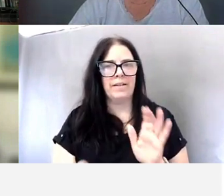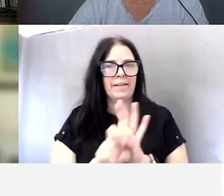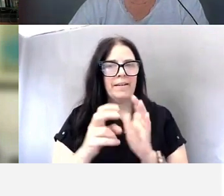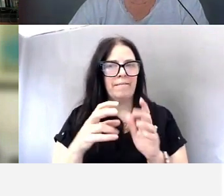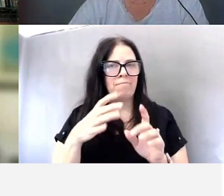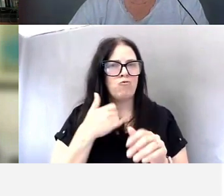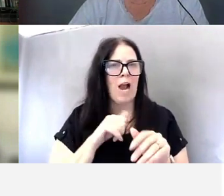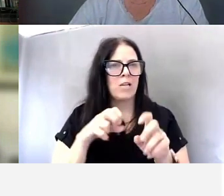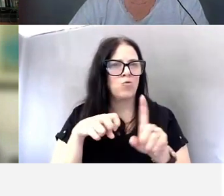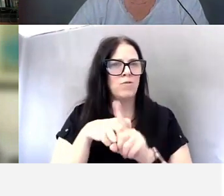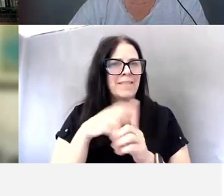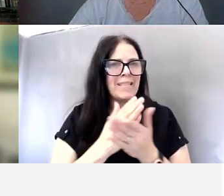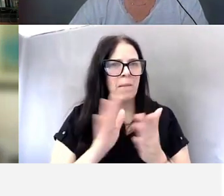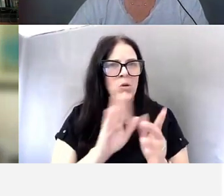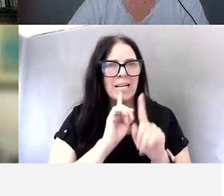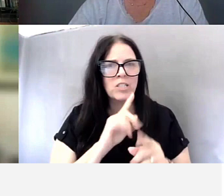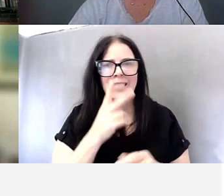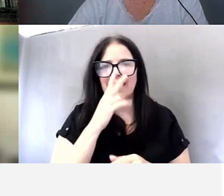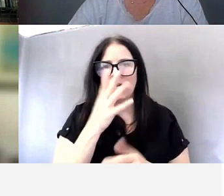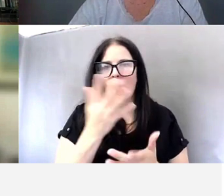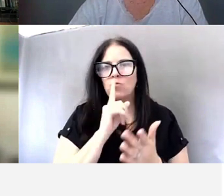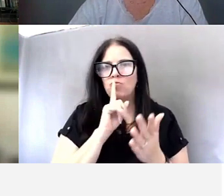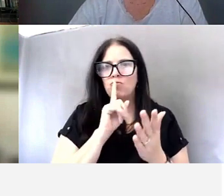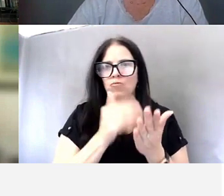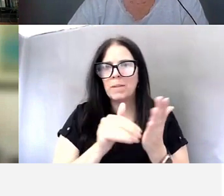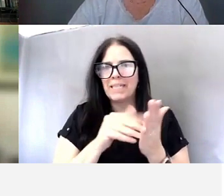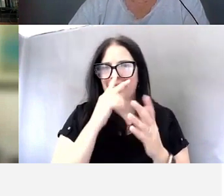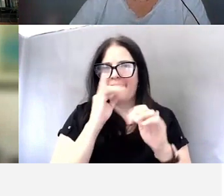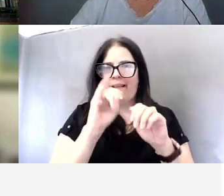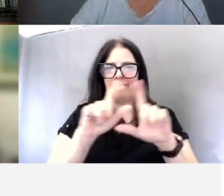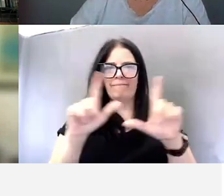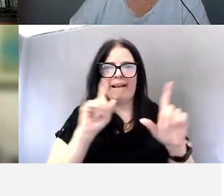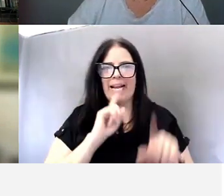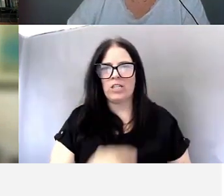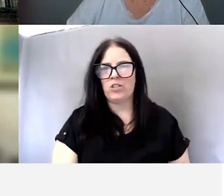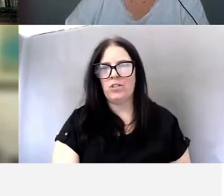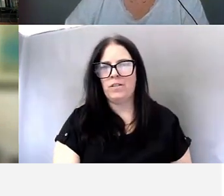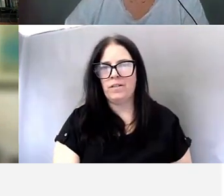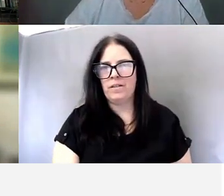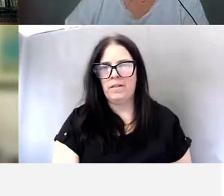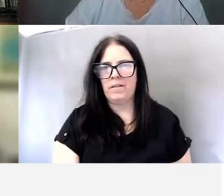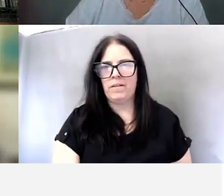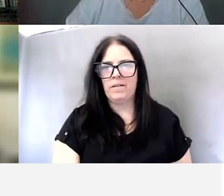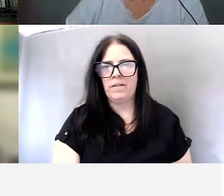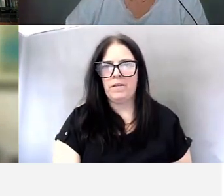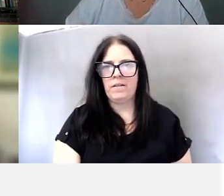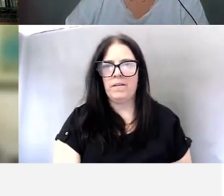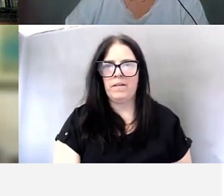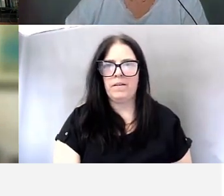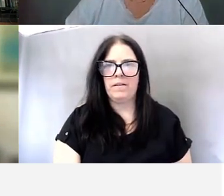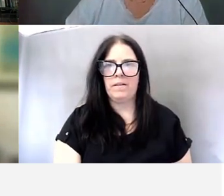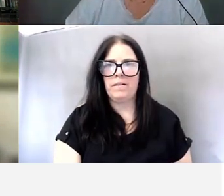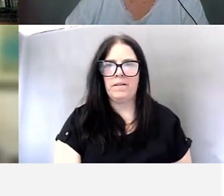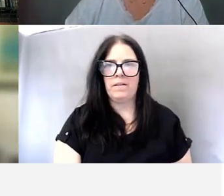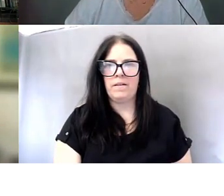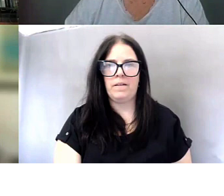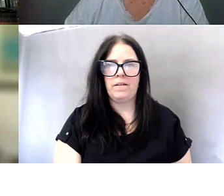jumps out, what's repeated in the responses. So it's always nice to kind of get that feedback as we go.